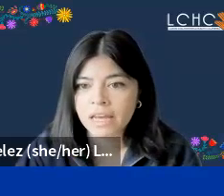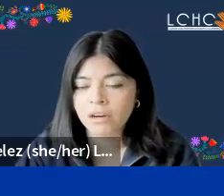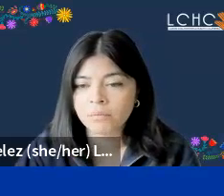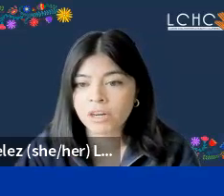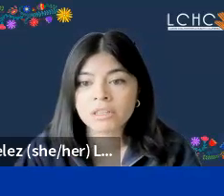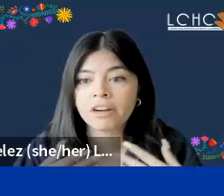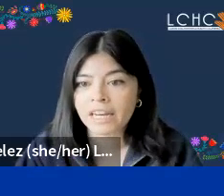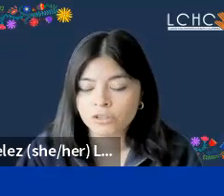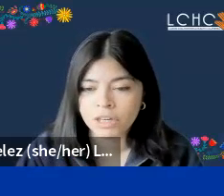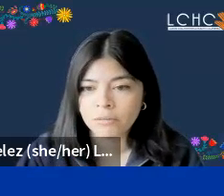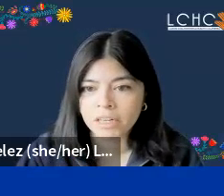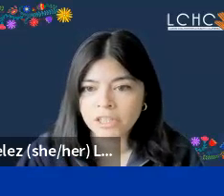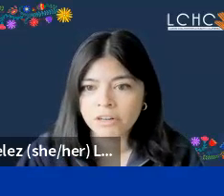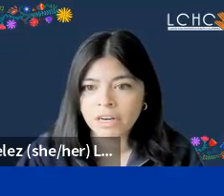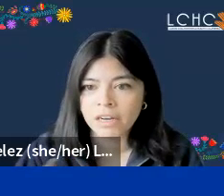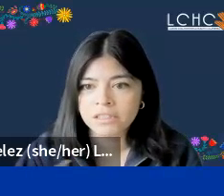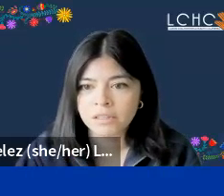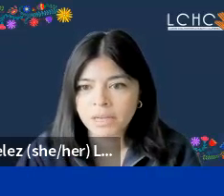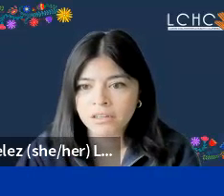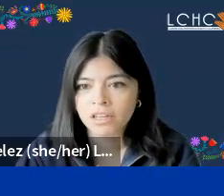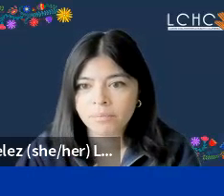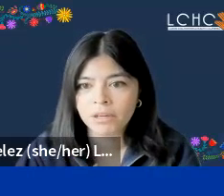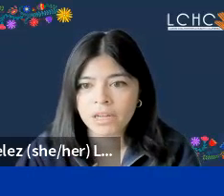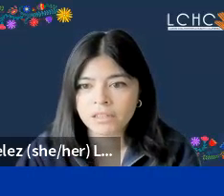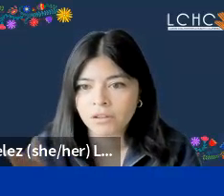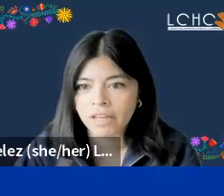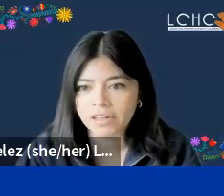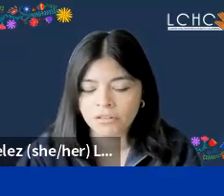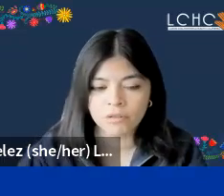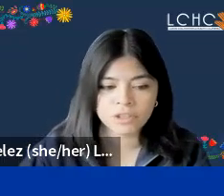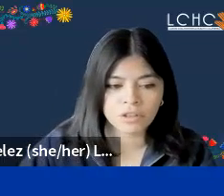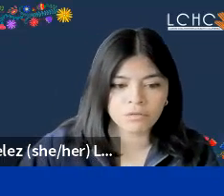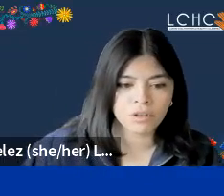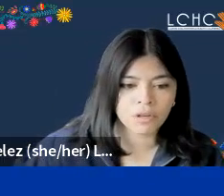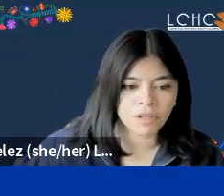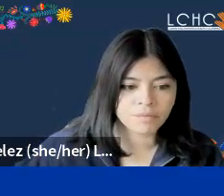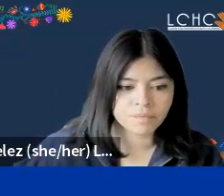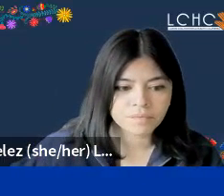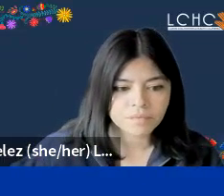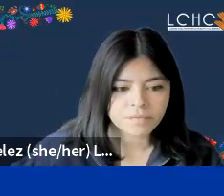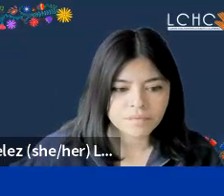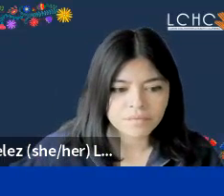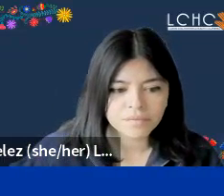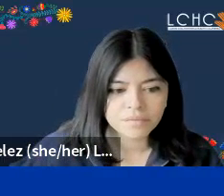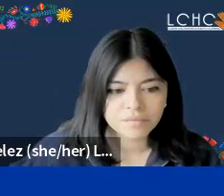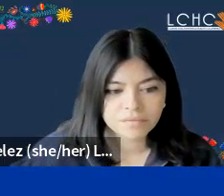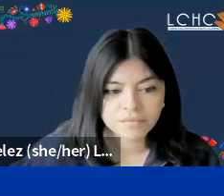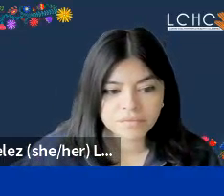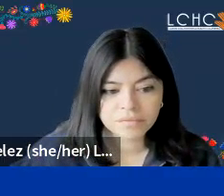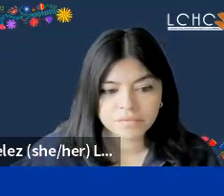skills that they're getting trained up on, et cetera. And I see my colleague Paula, and so I'll hand it over to her really quickly.